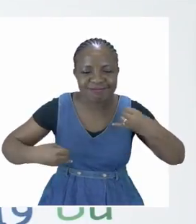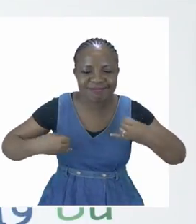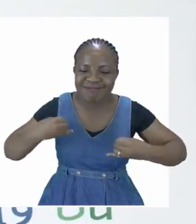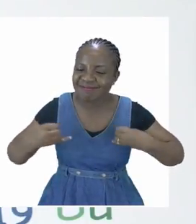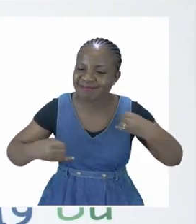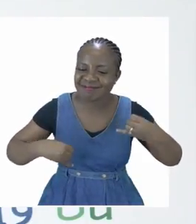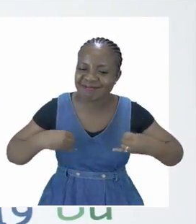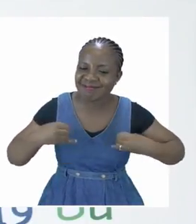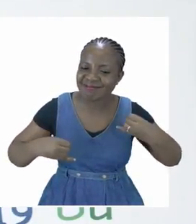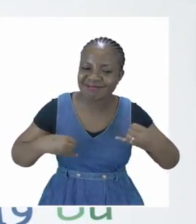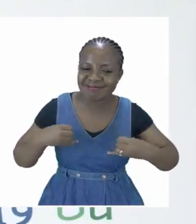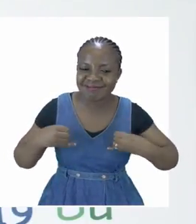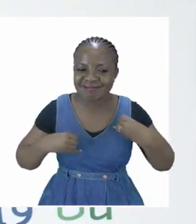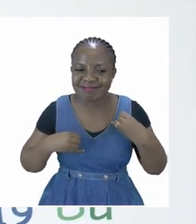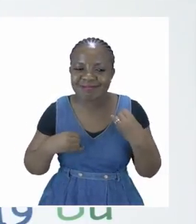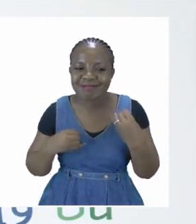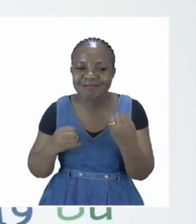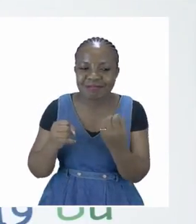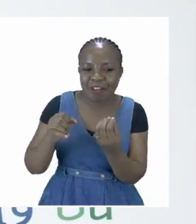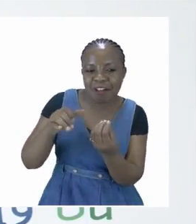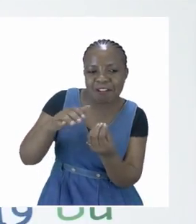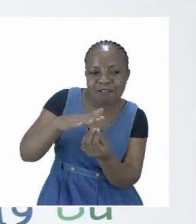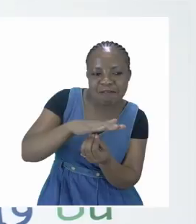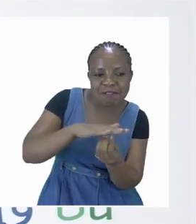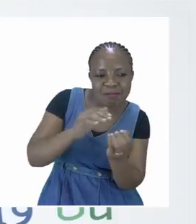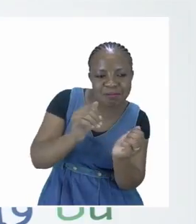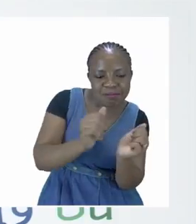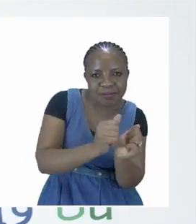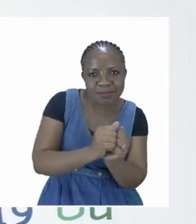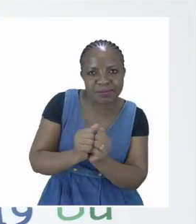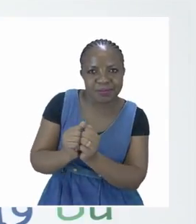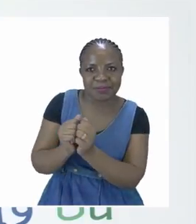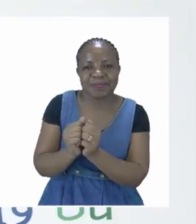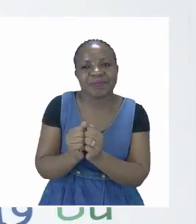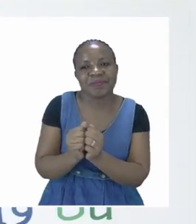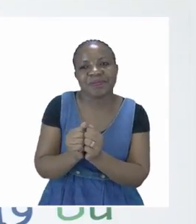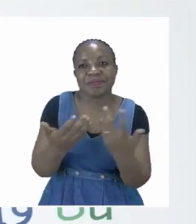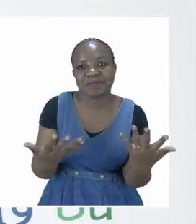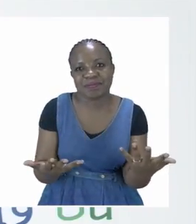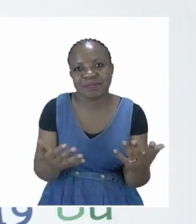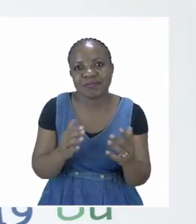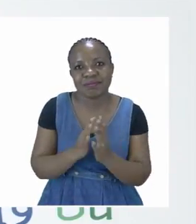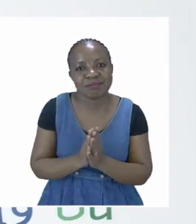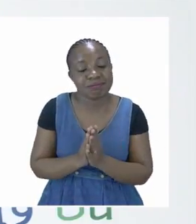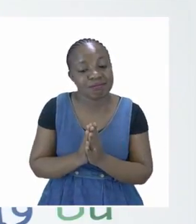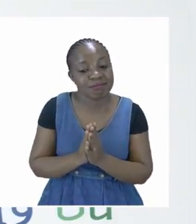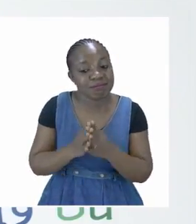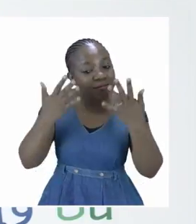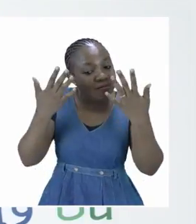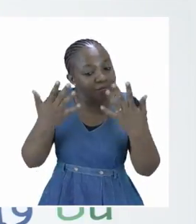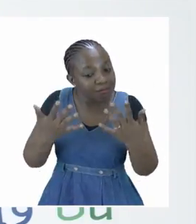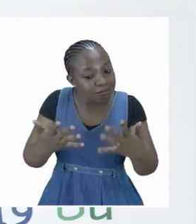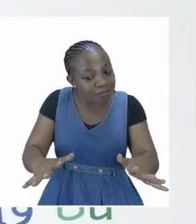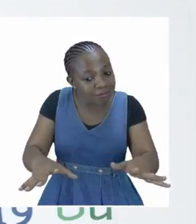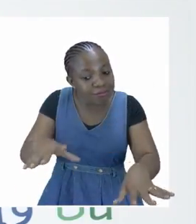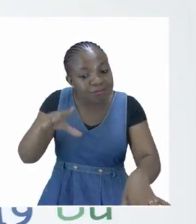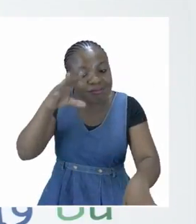your family as well. This marks the end of our lesson